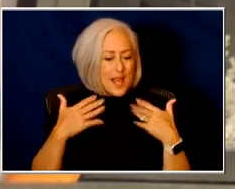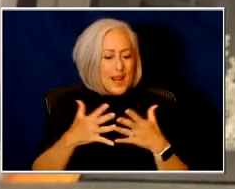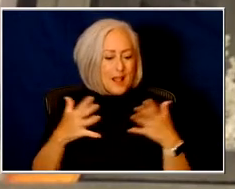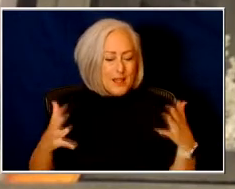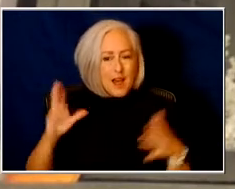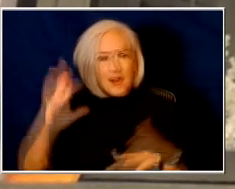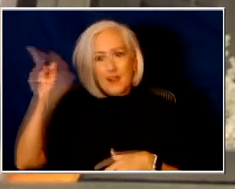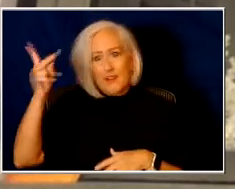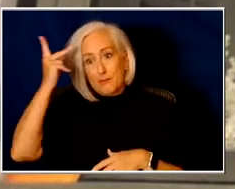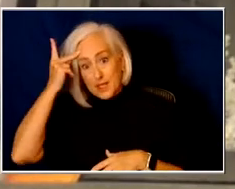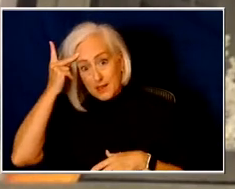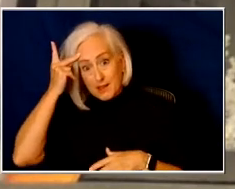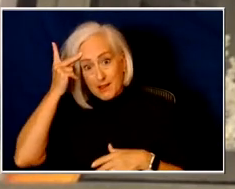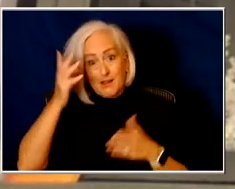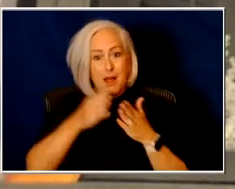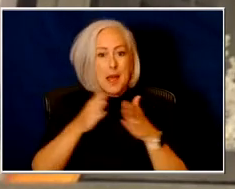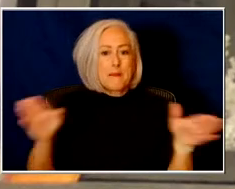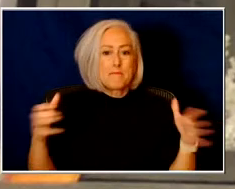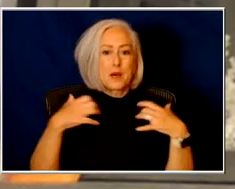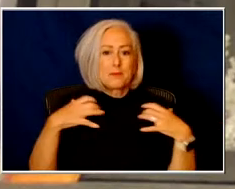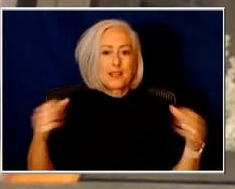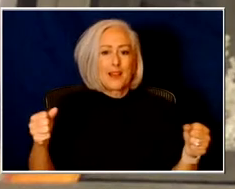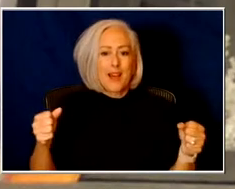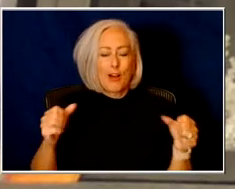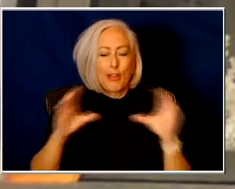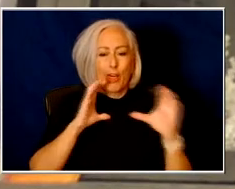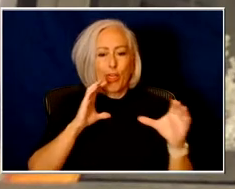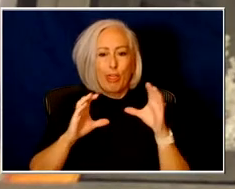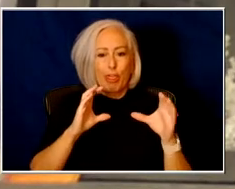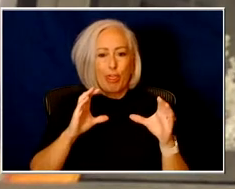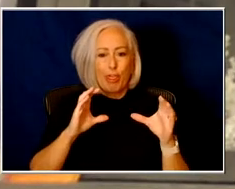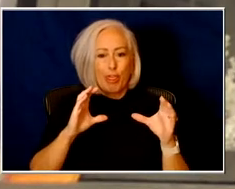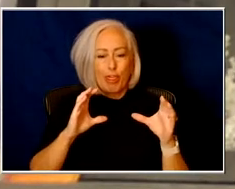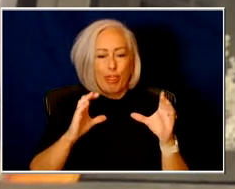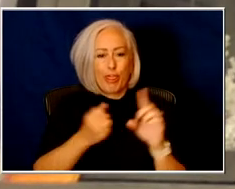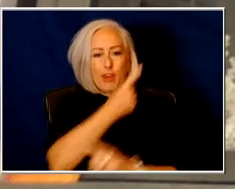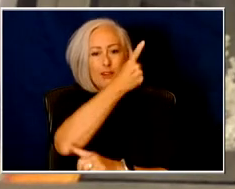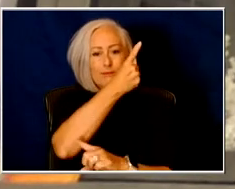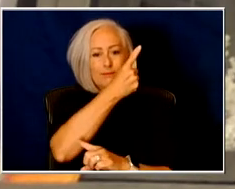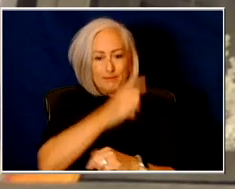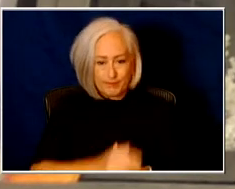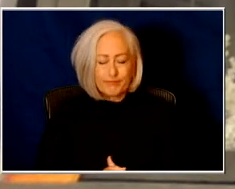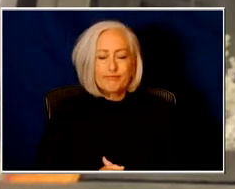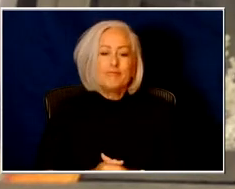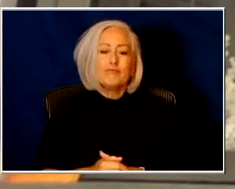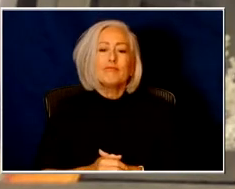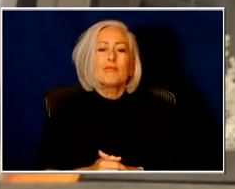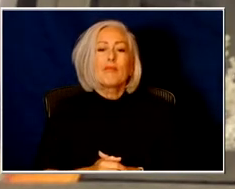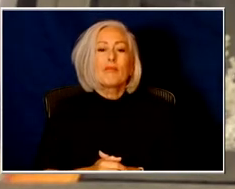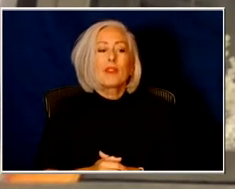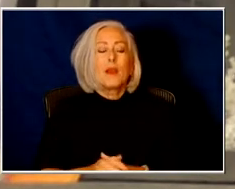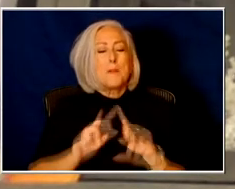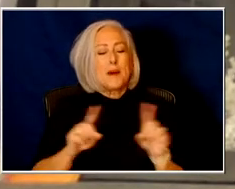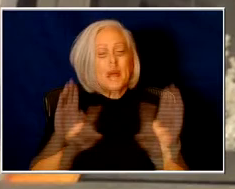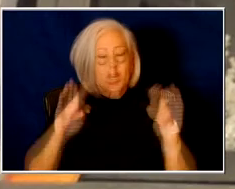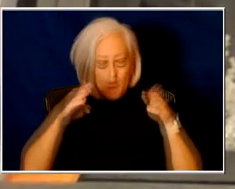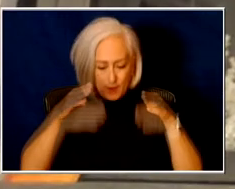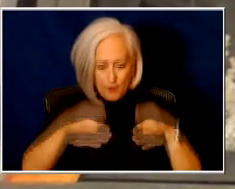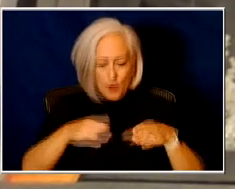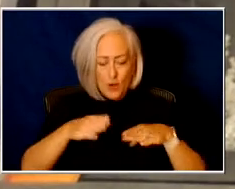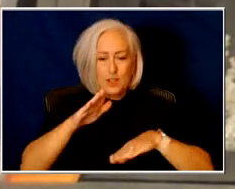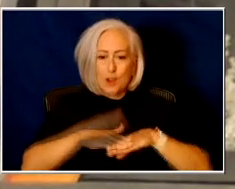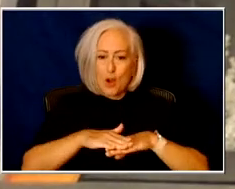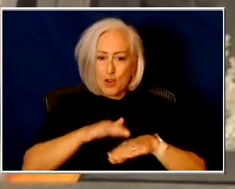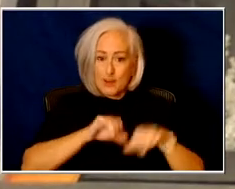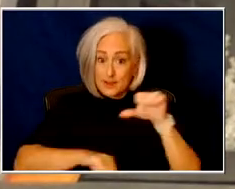public health miscommunications but uh in in us in a scientific way of thinking there there would